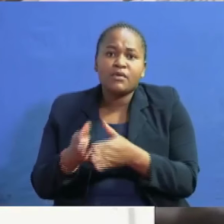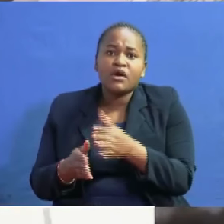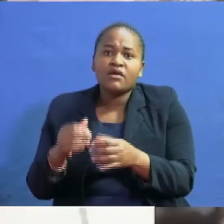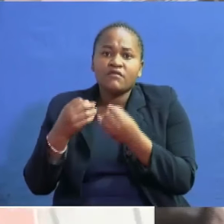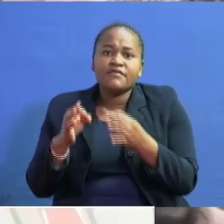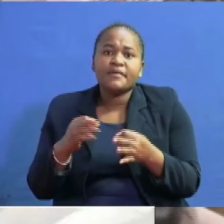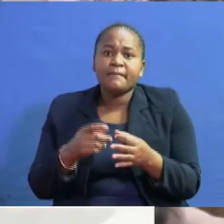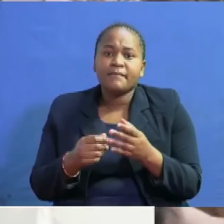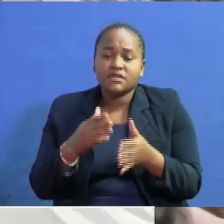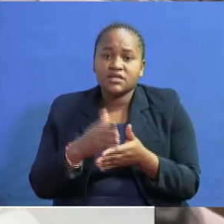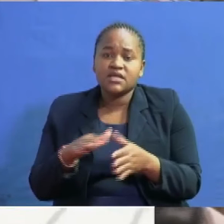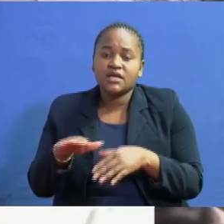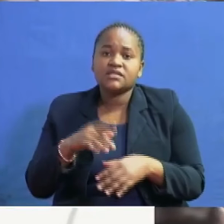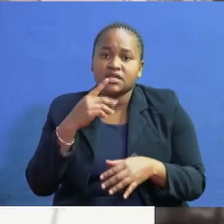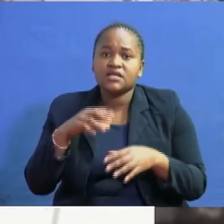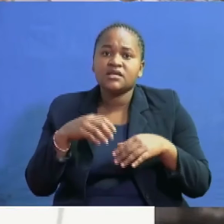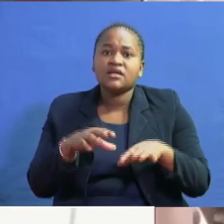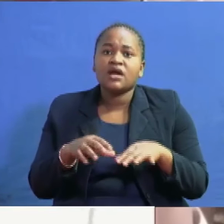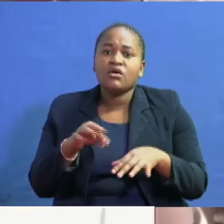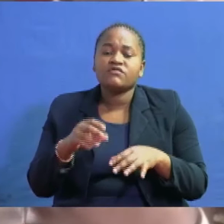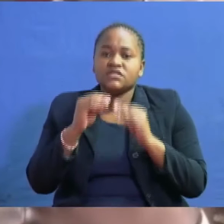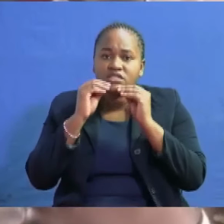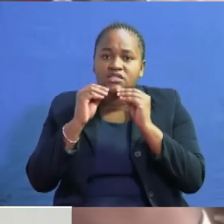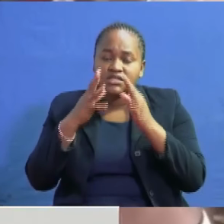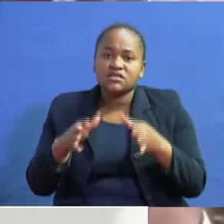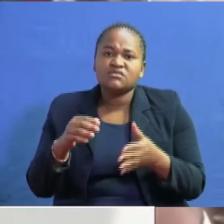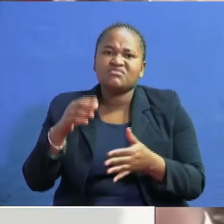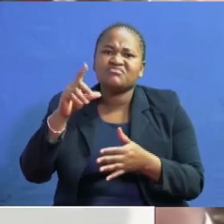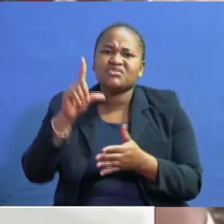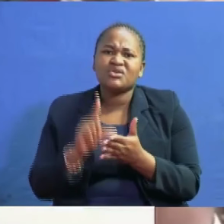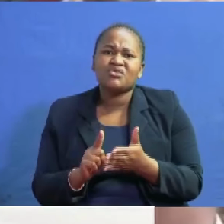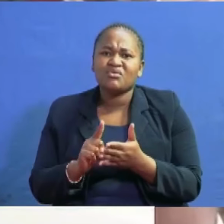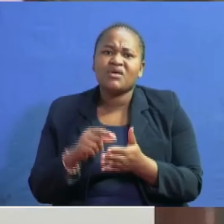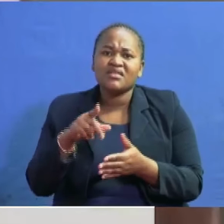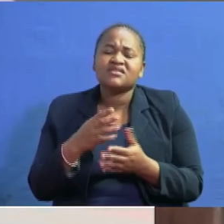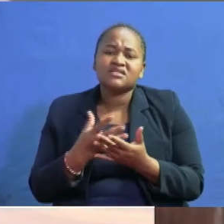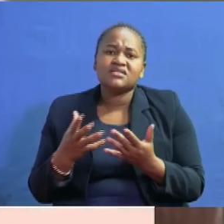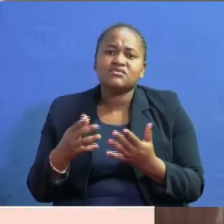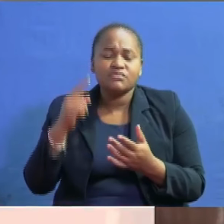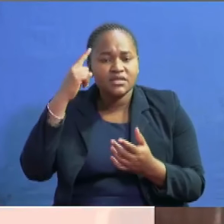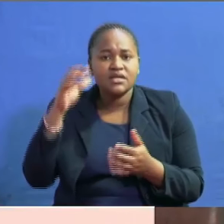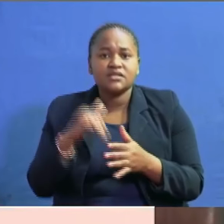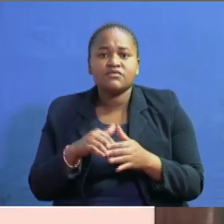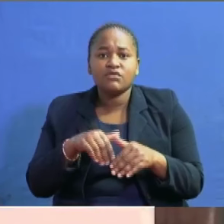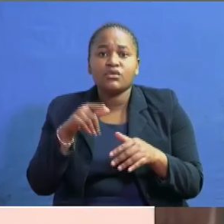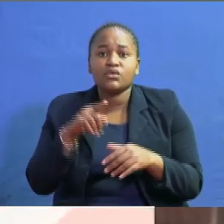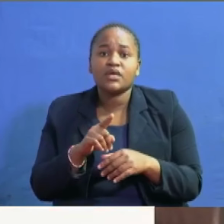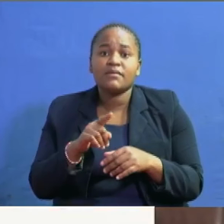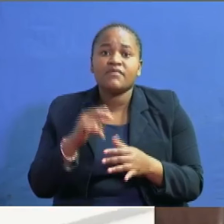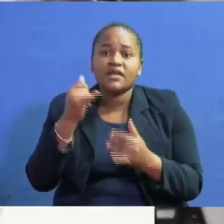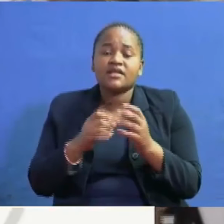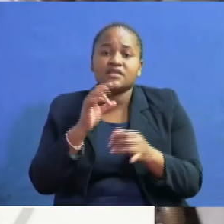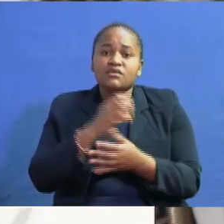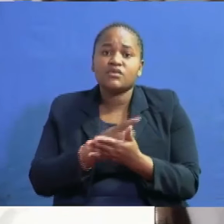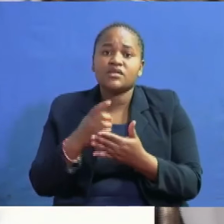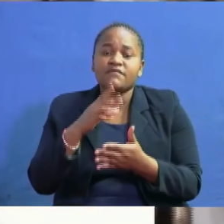in the area, said lack of teachers was likely to water down all their gains that have and will be realized. According to him, for the last